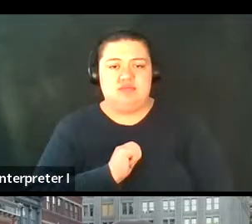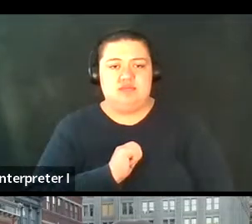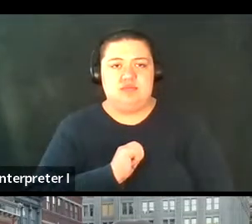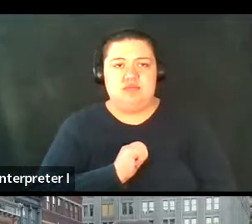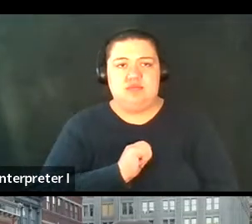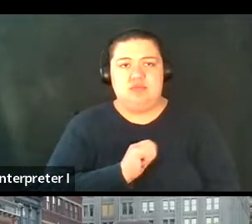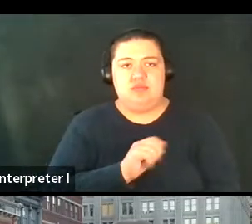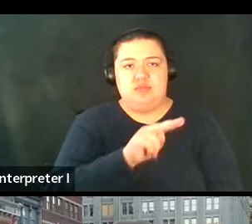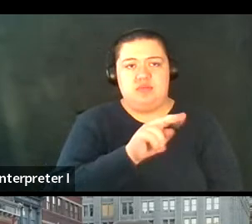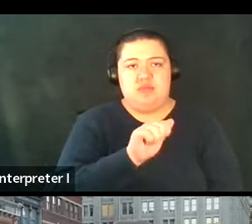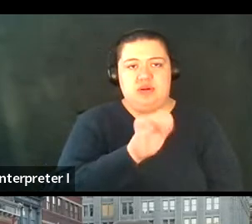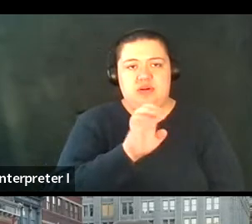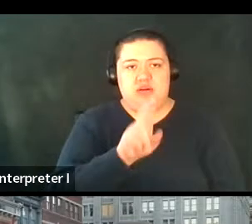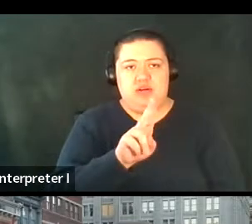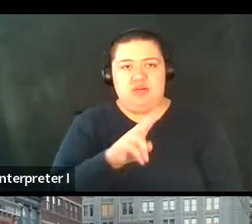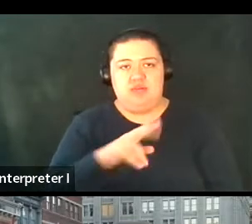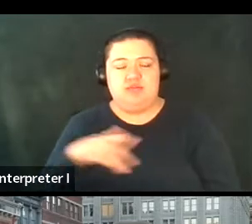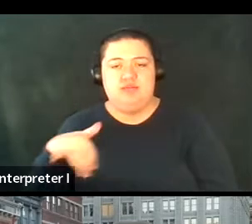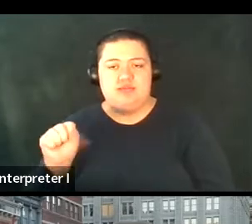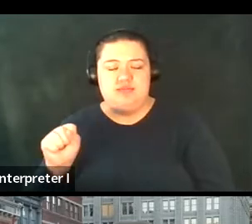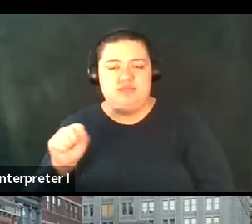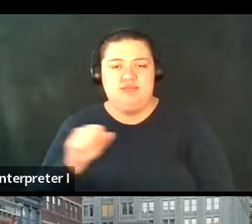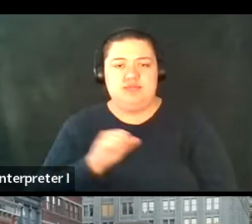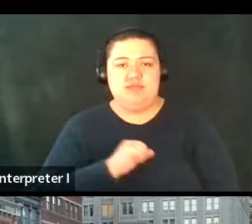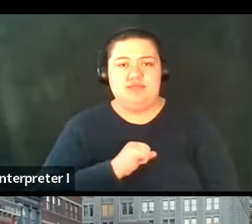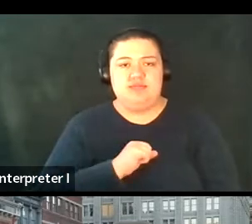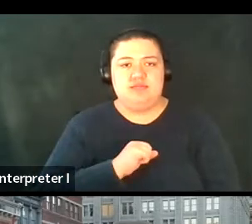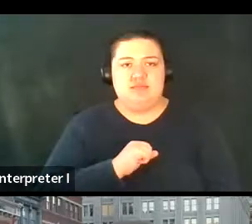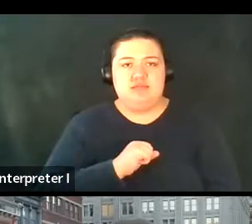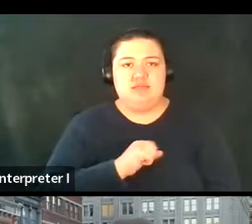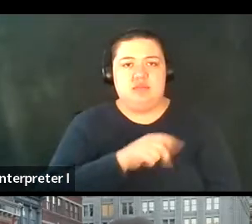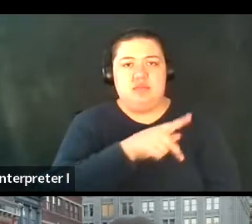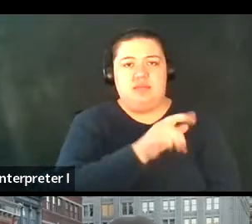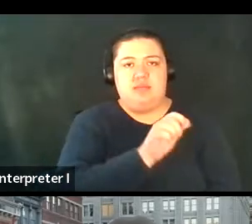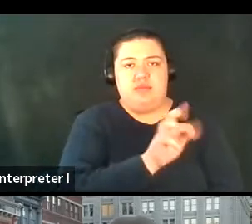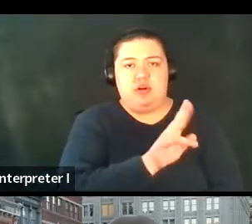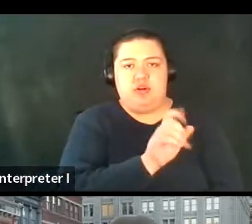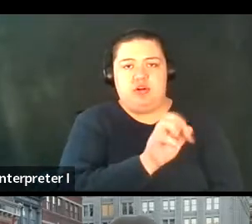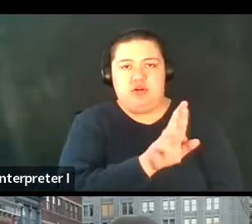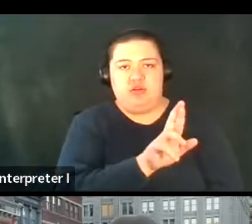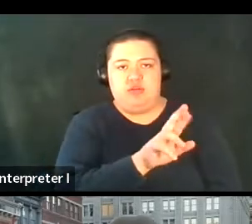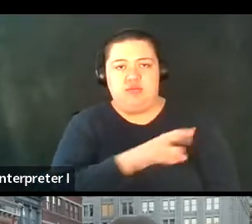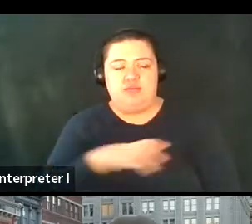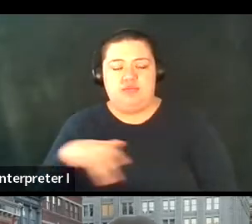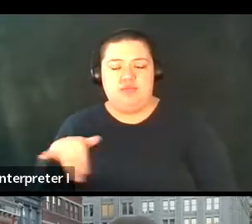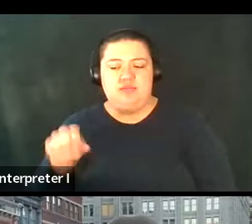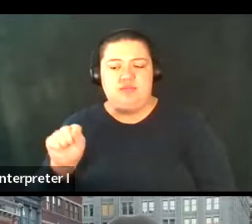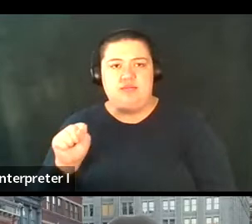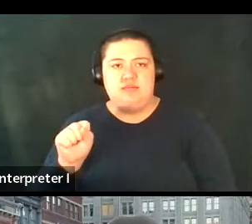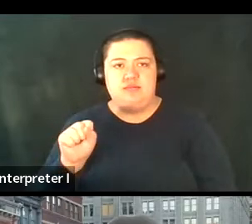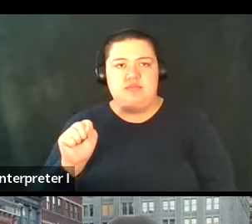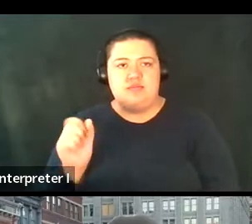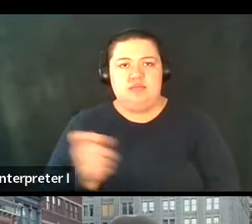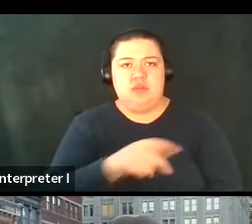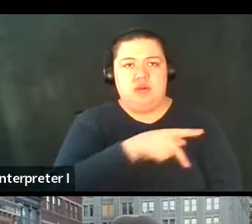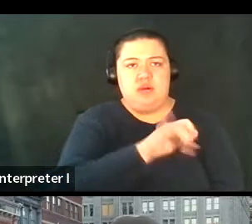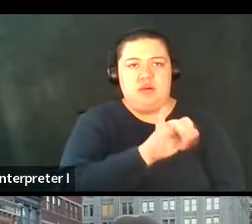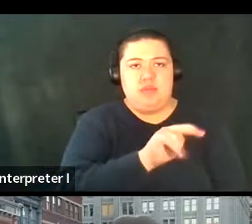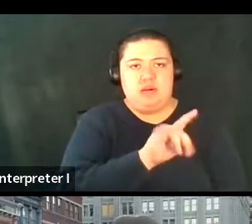Councilmember Nadeau, Yes. Councilmember Parker, Yes. Councilmember